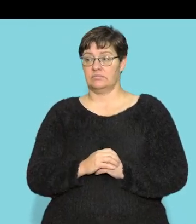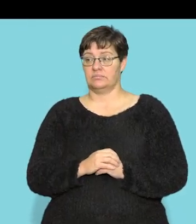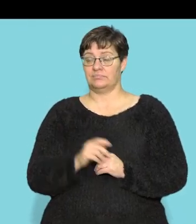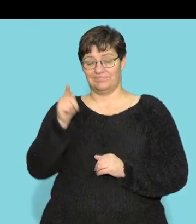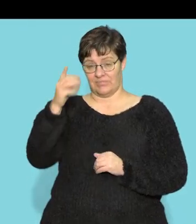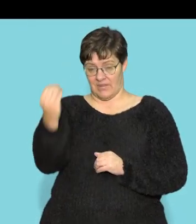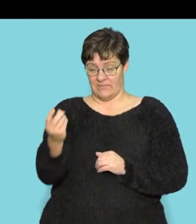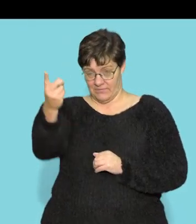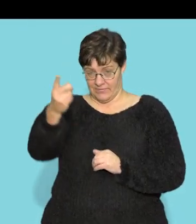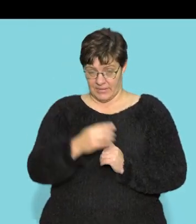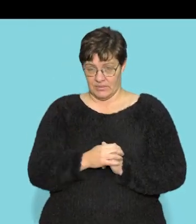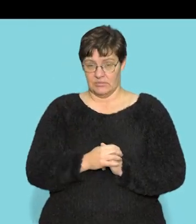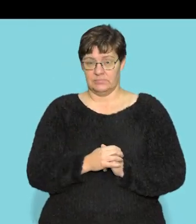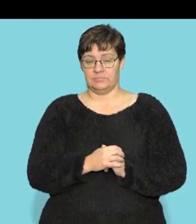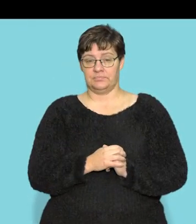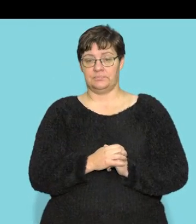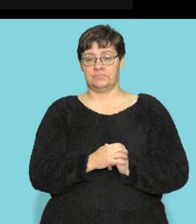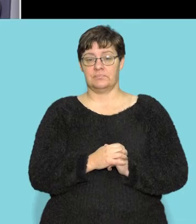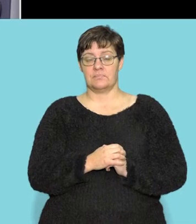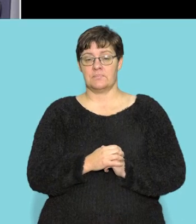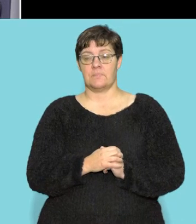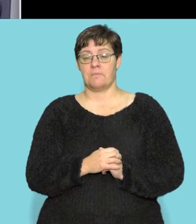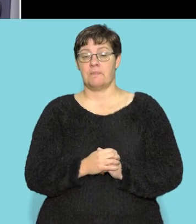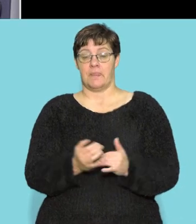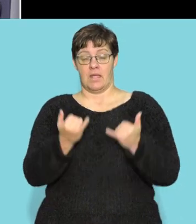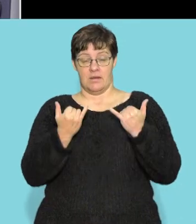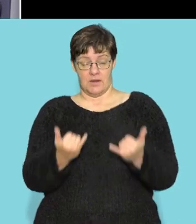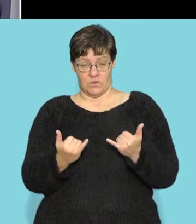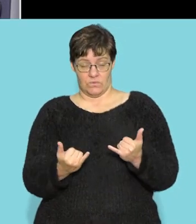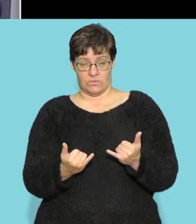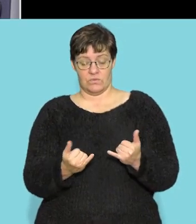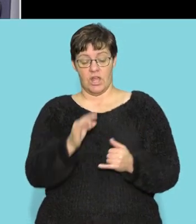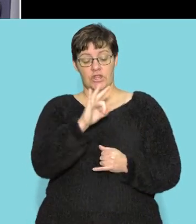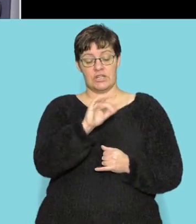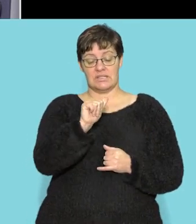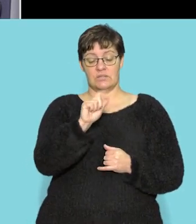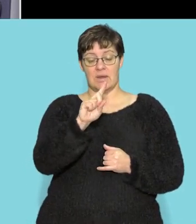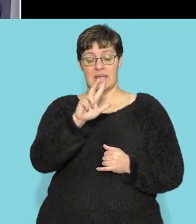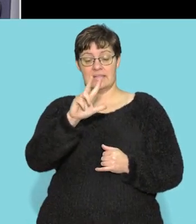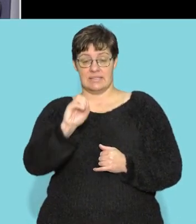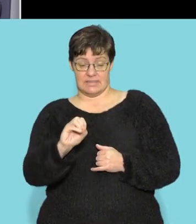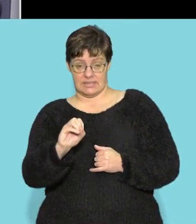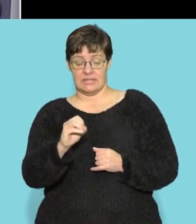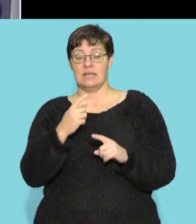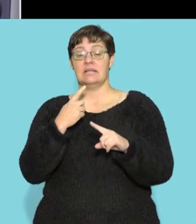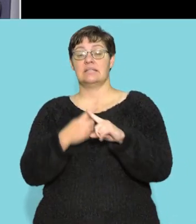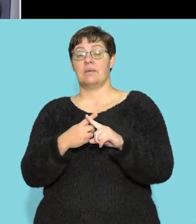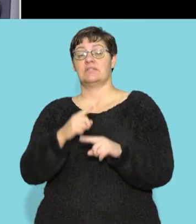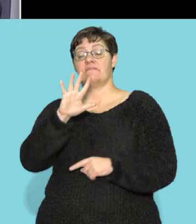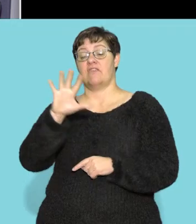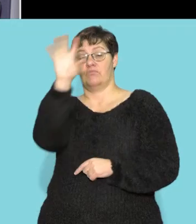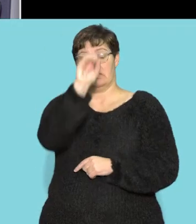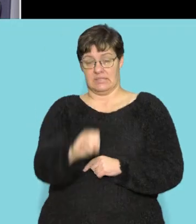the 36,180. Okay, now take the 36,180 times your